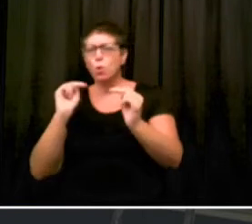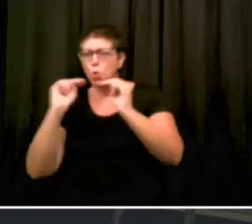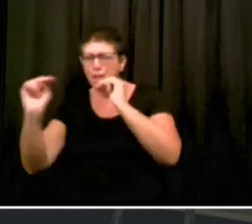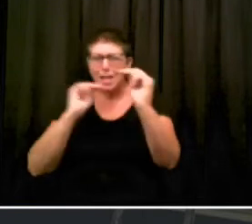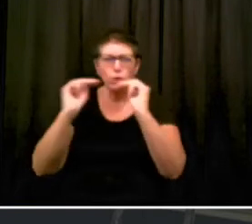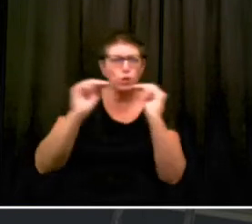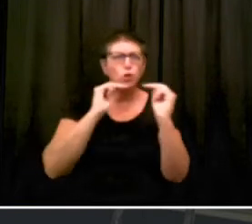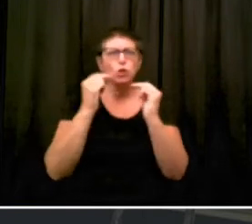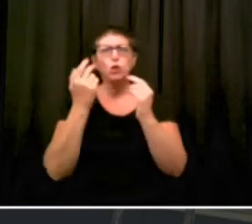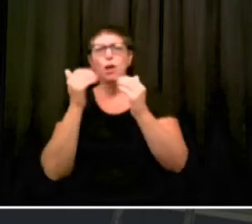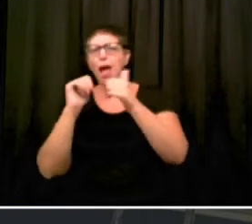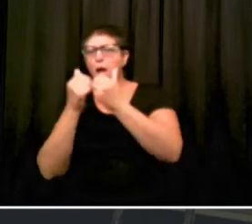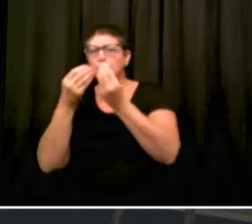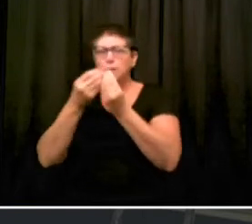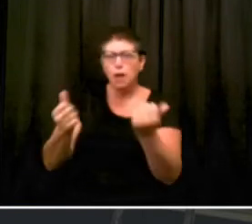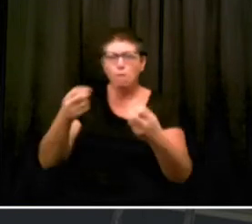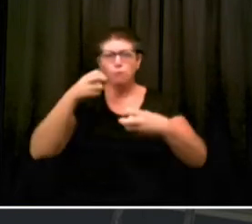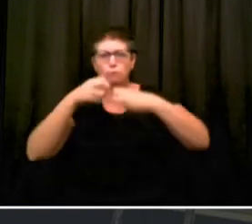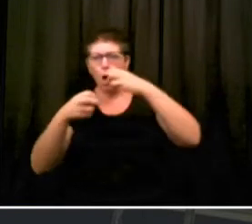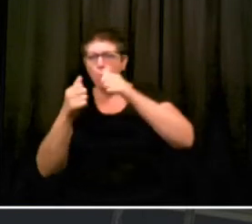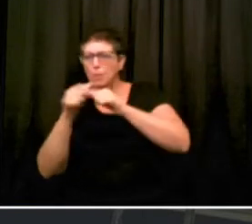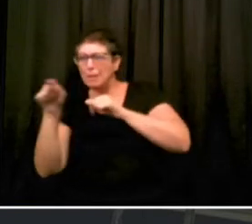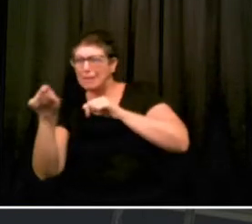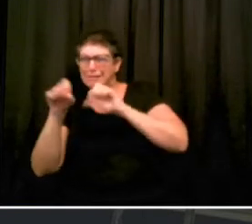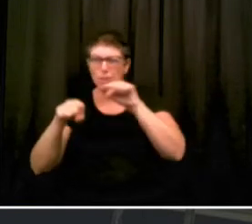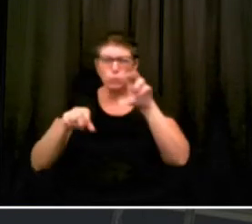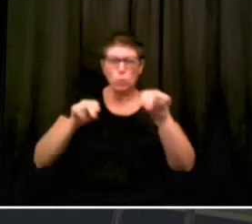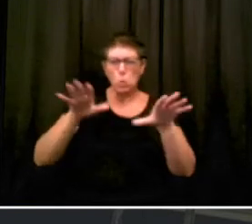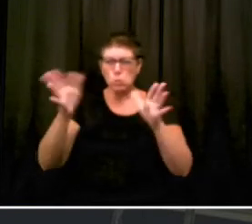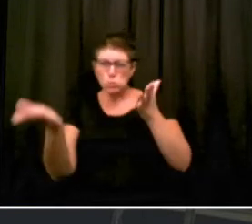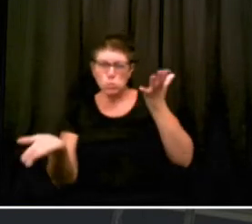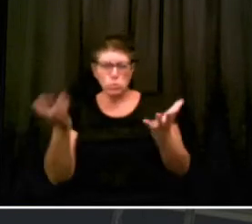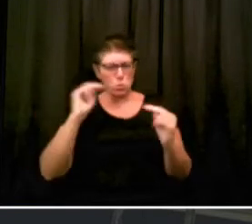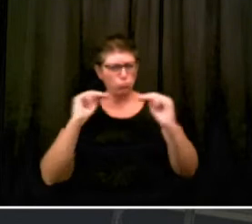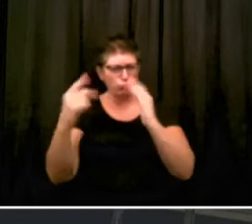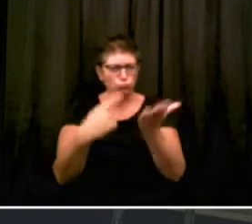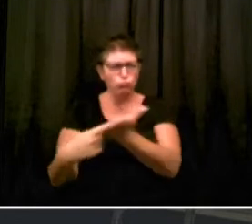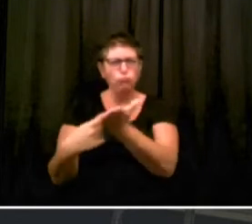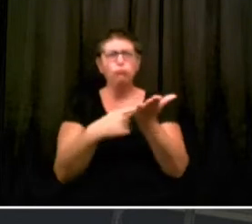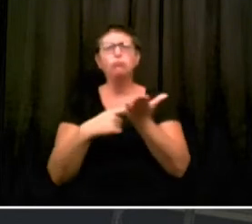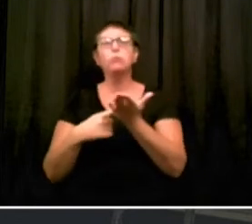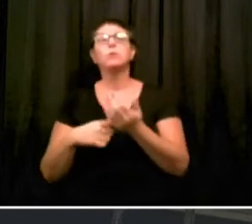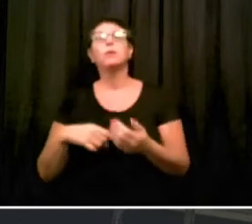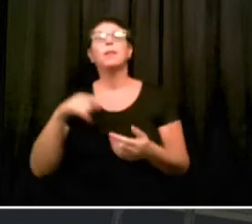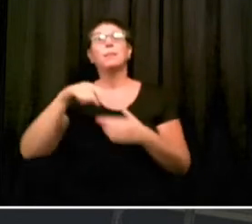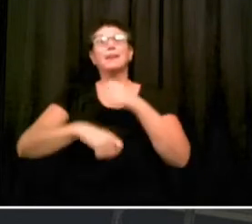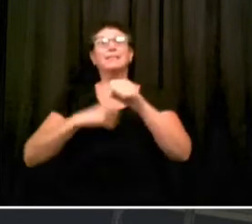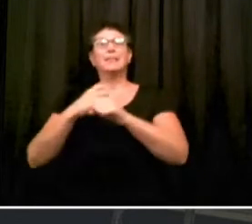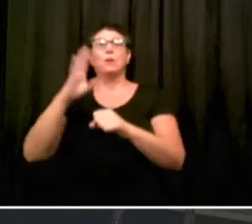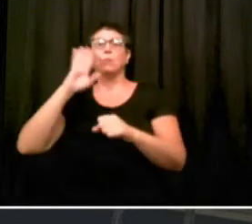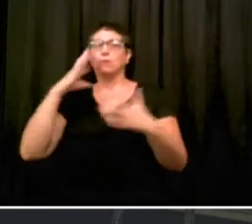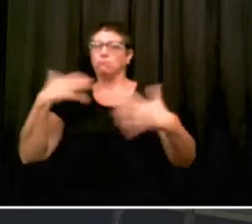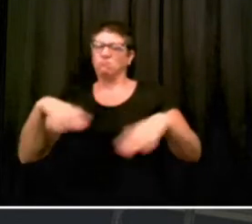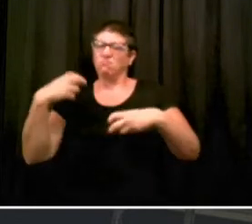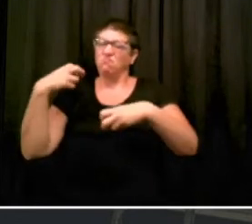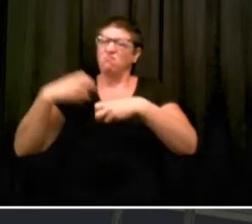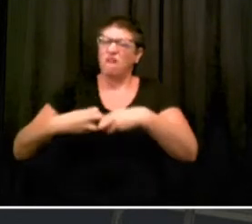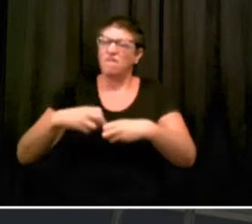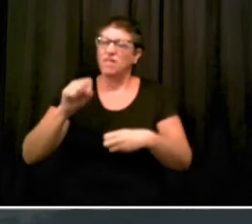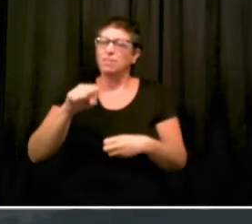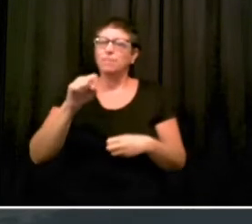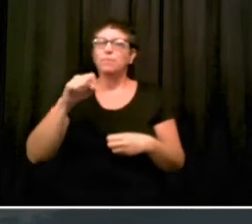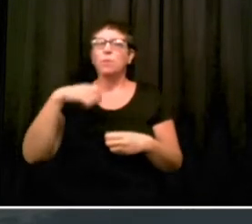the most pivotal school year in the history of New York City, and we have to get it right for everyone. Let's talk about our